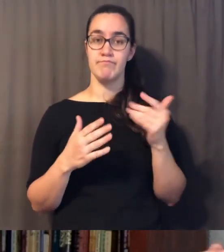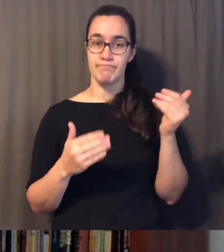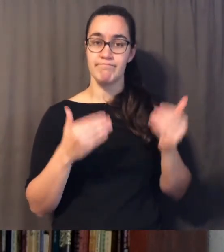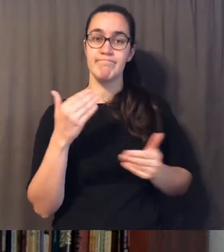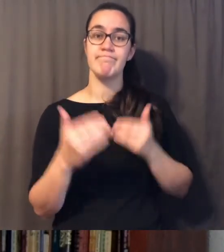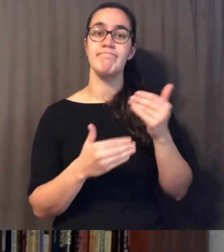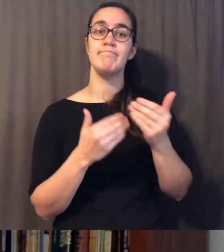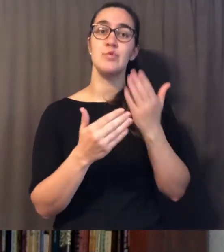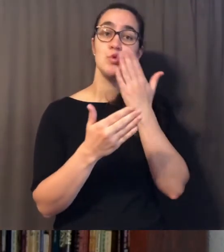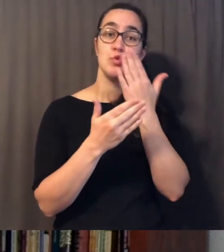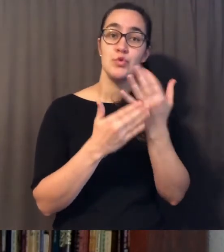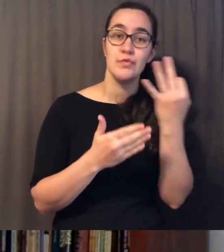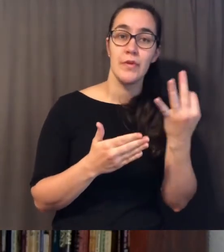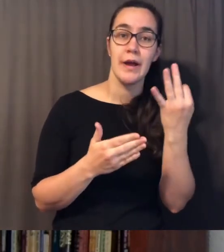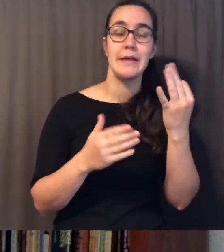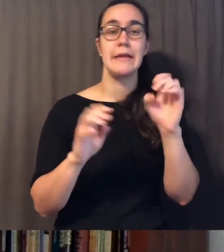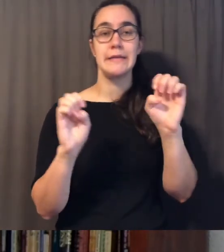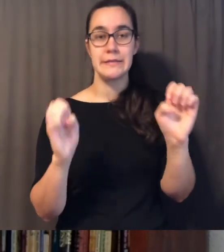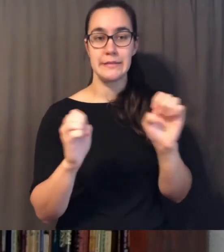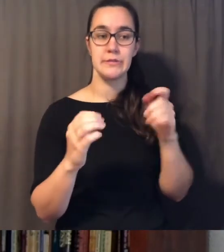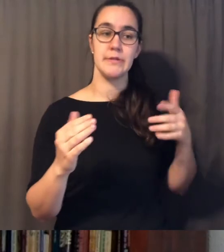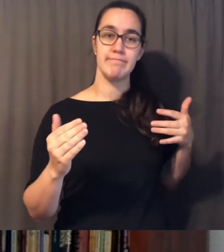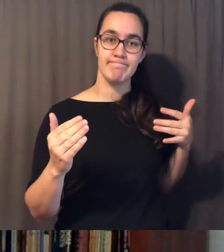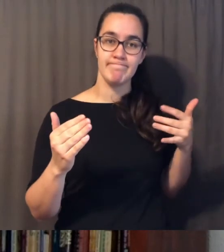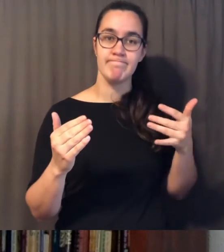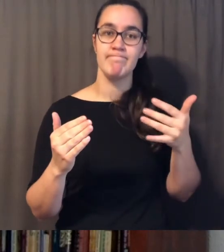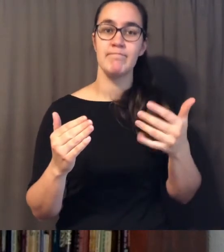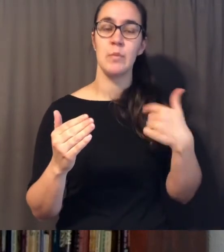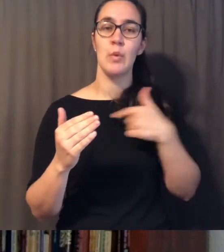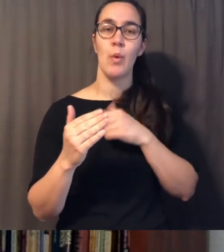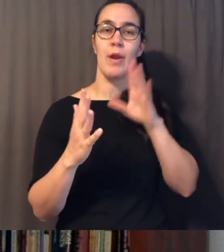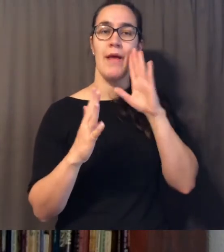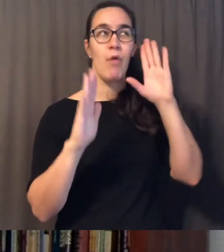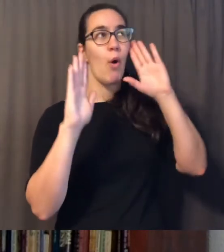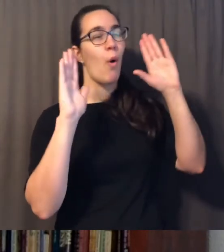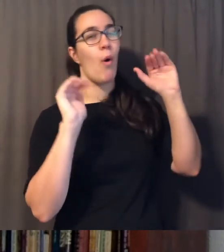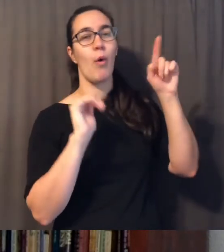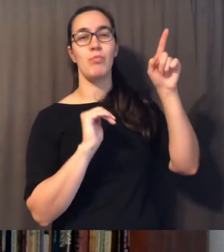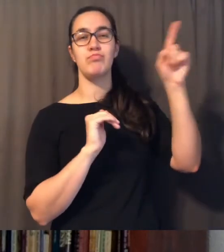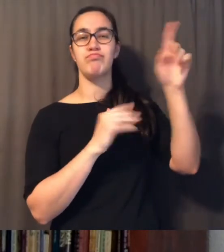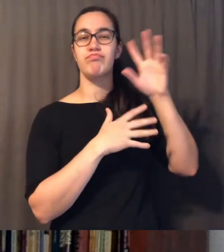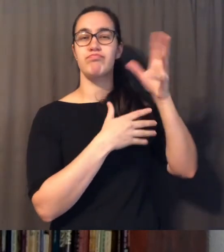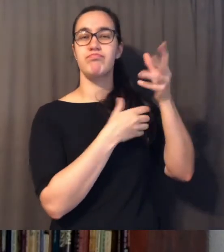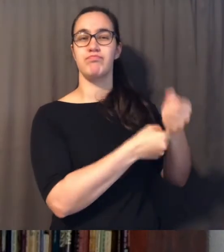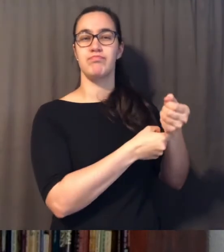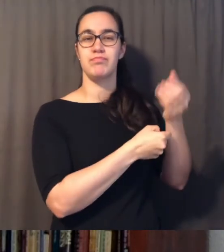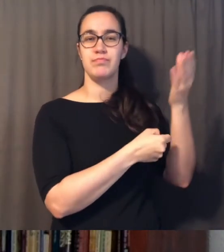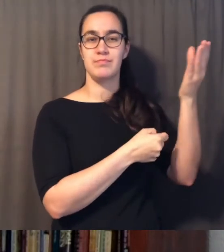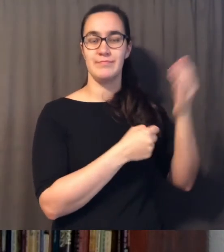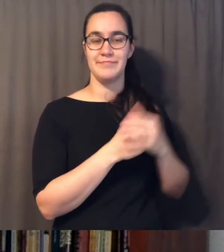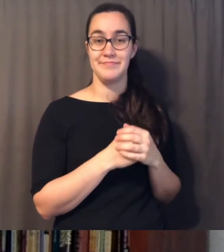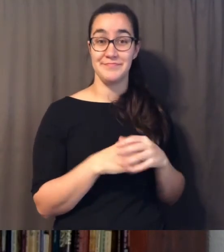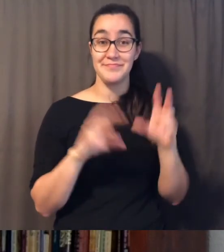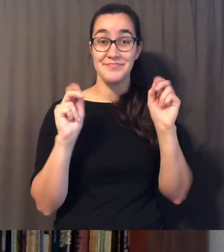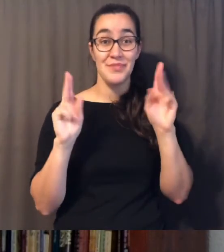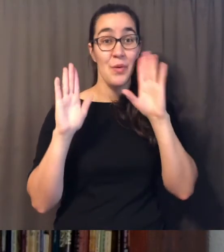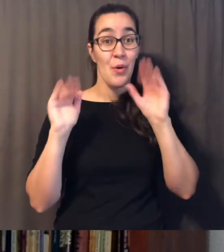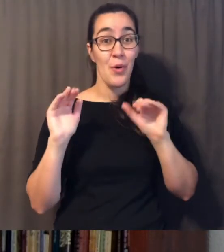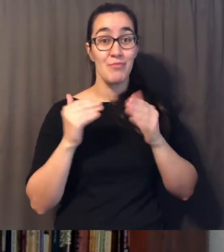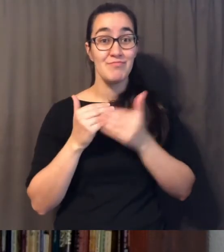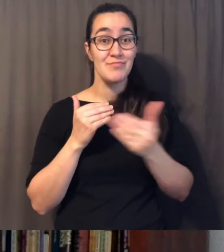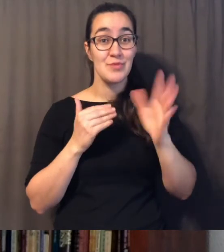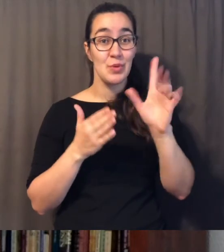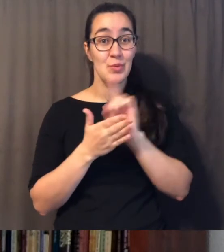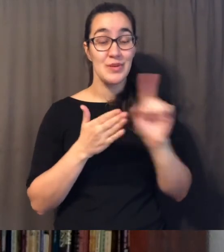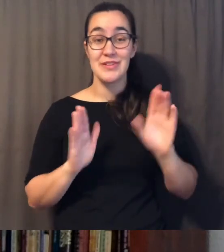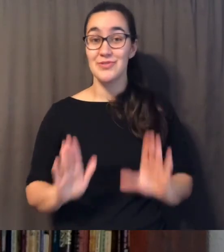friday and easter we're walking to a hope that we have that is secure all right so i hope you have a